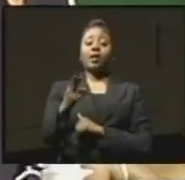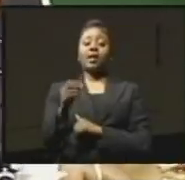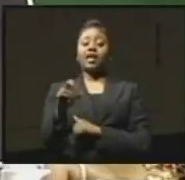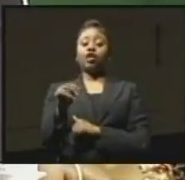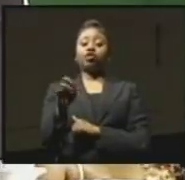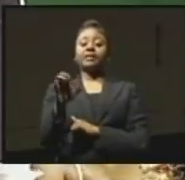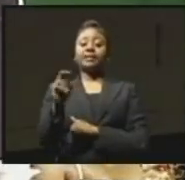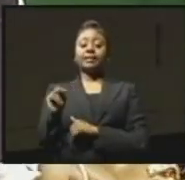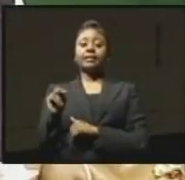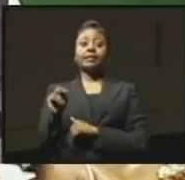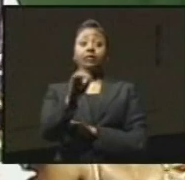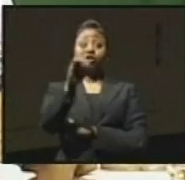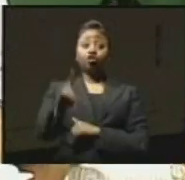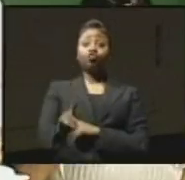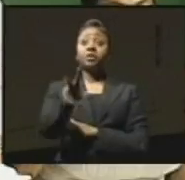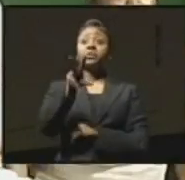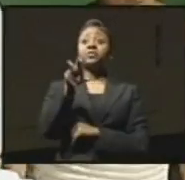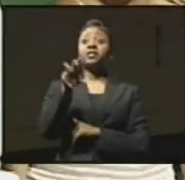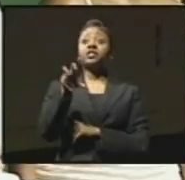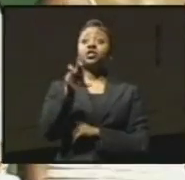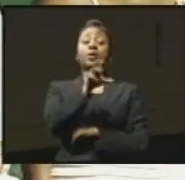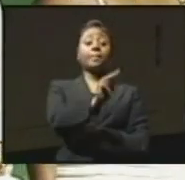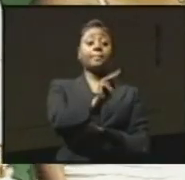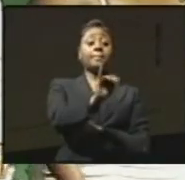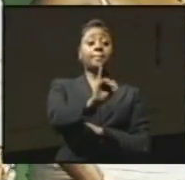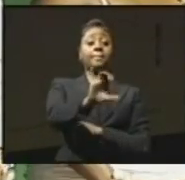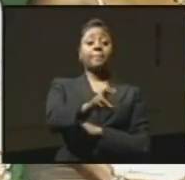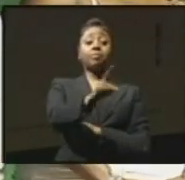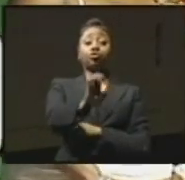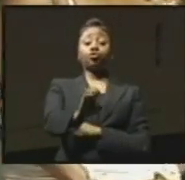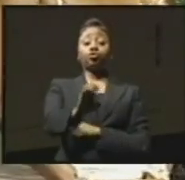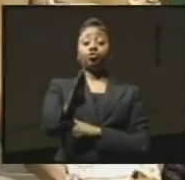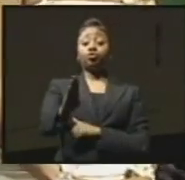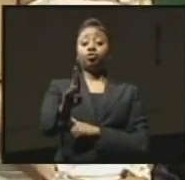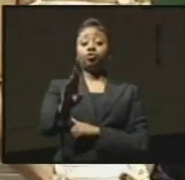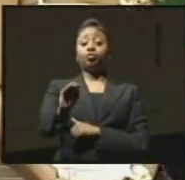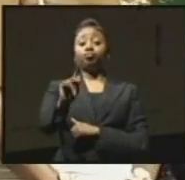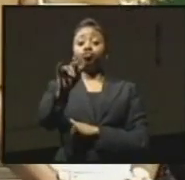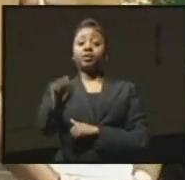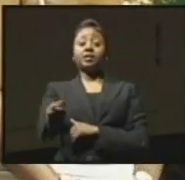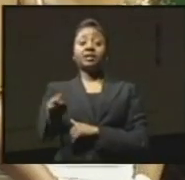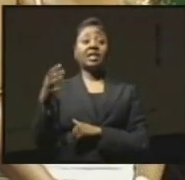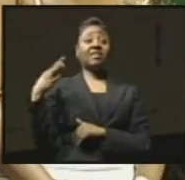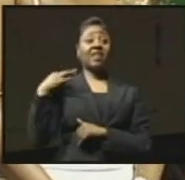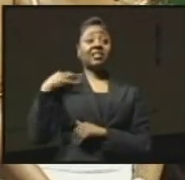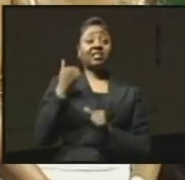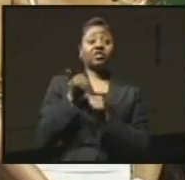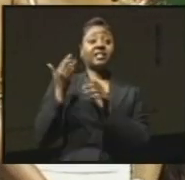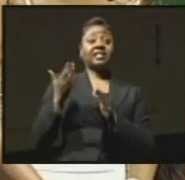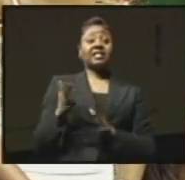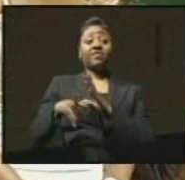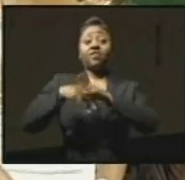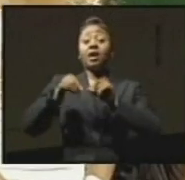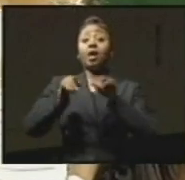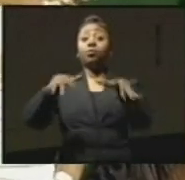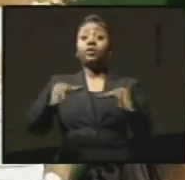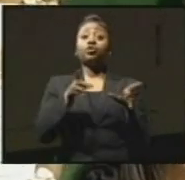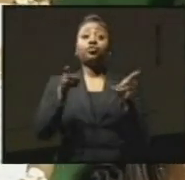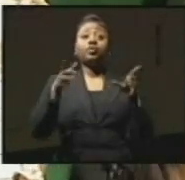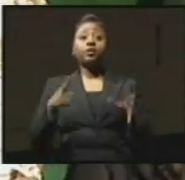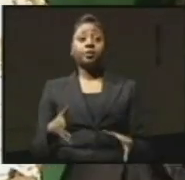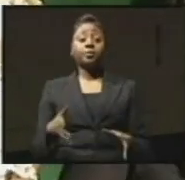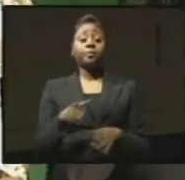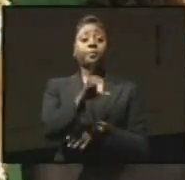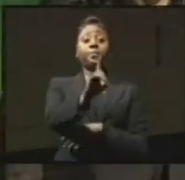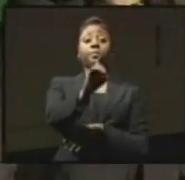300. Ms. Michelle Brooks, Volunteer Assistant to Outreach Director. Ms.